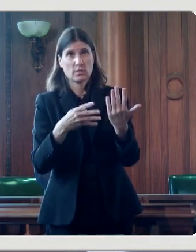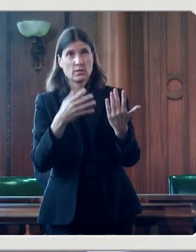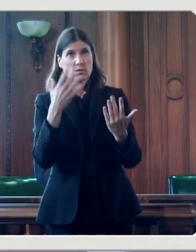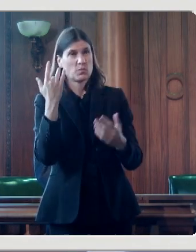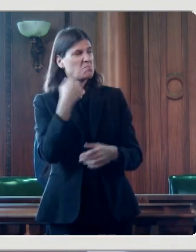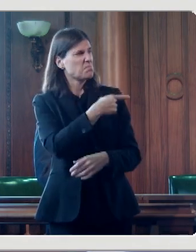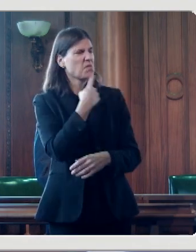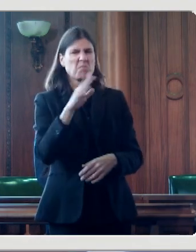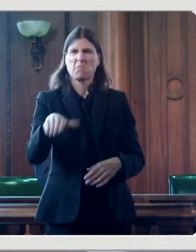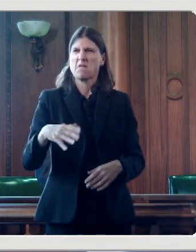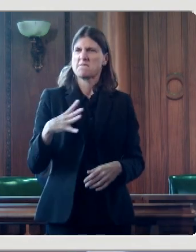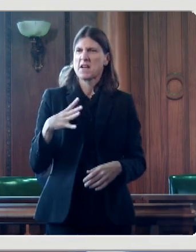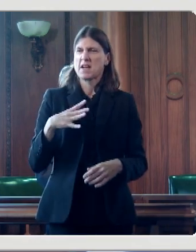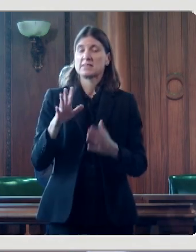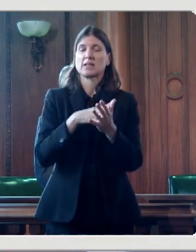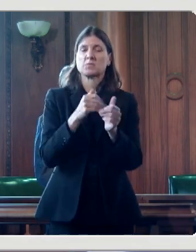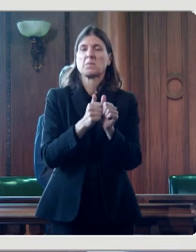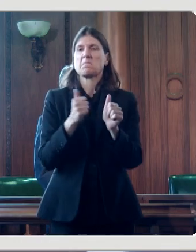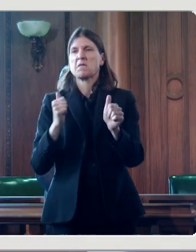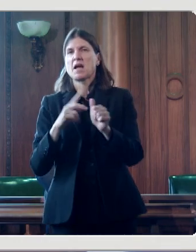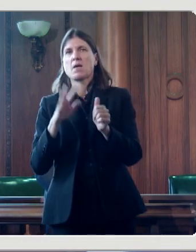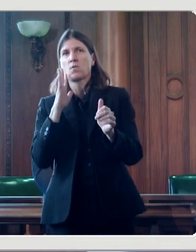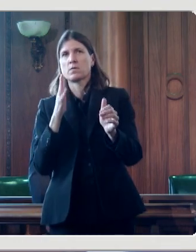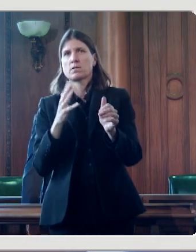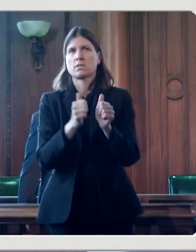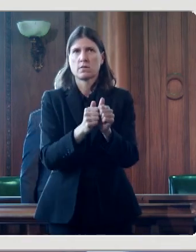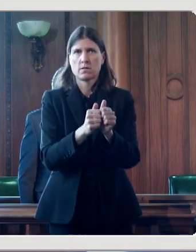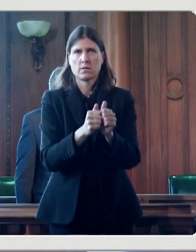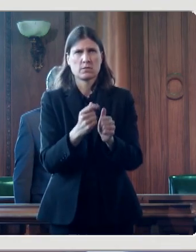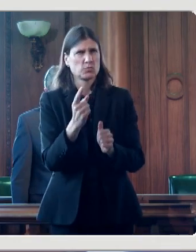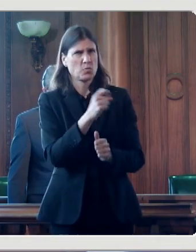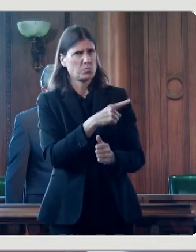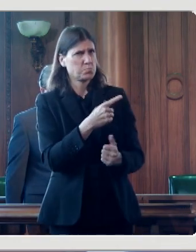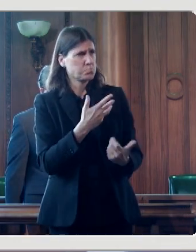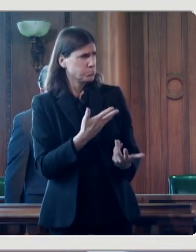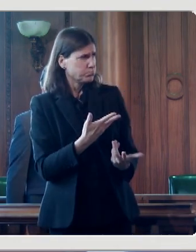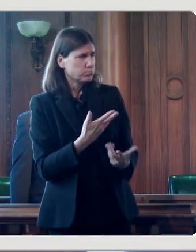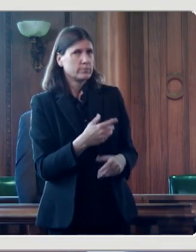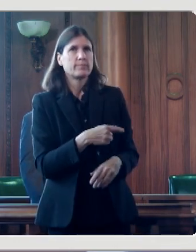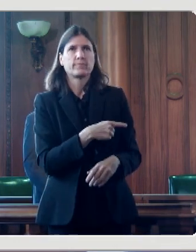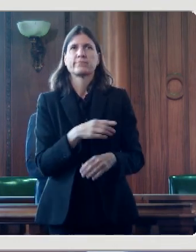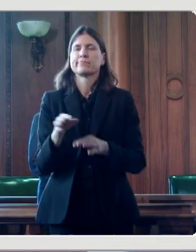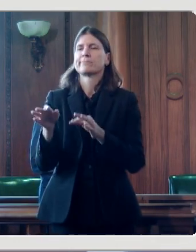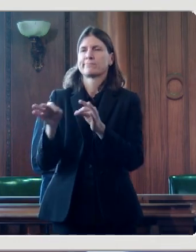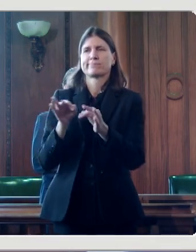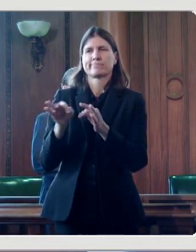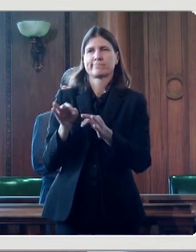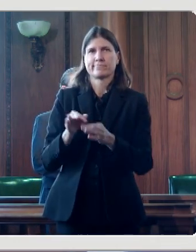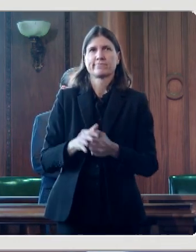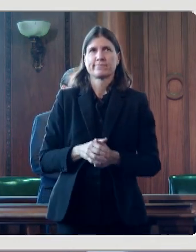schedule, so to speak, the phased rollout of the state is proposed? Well, I think with any sort of a logistics problem of